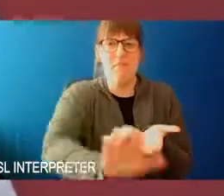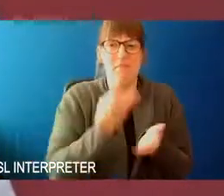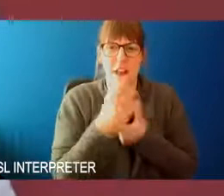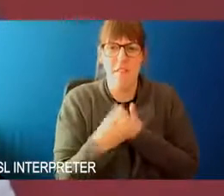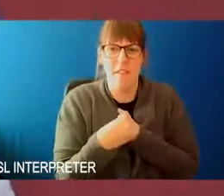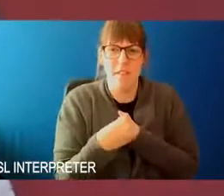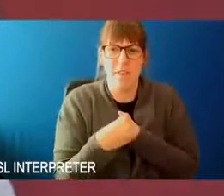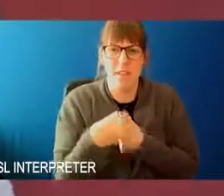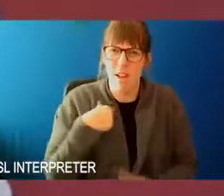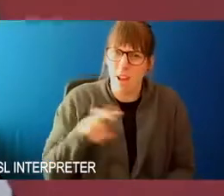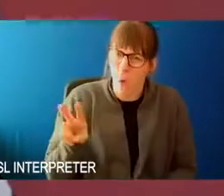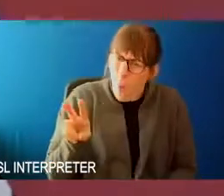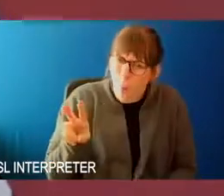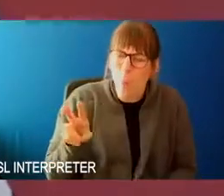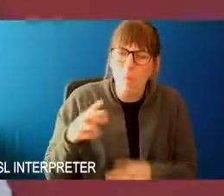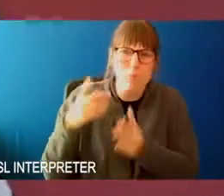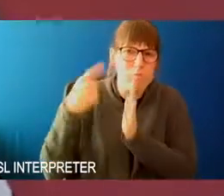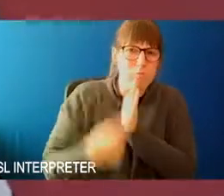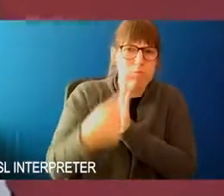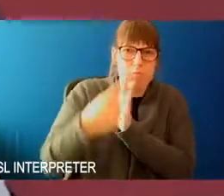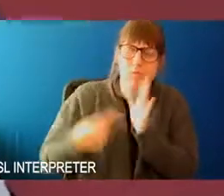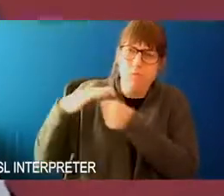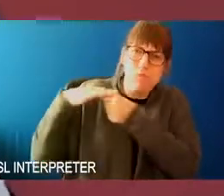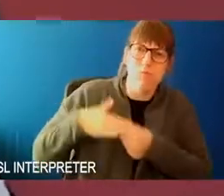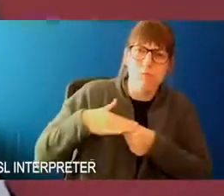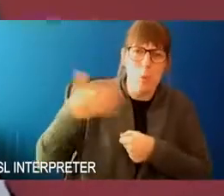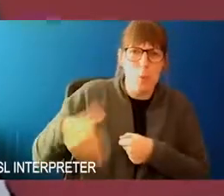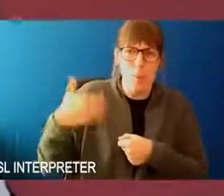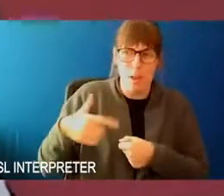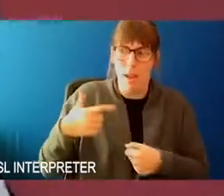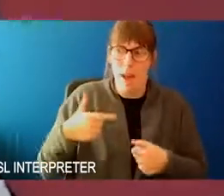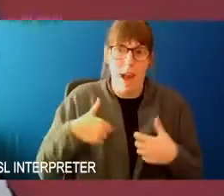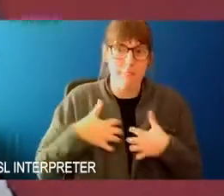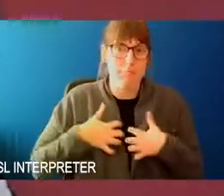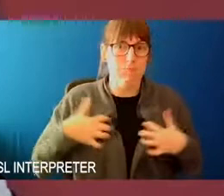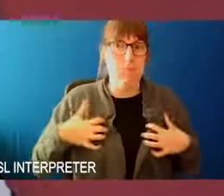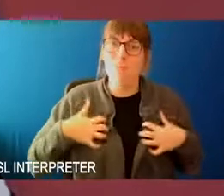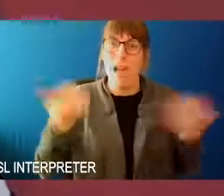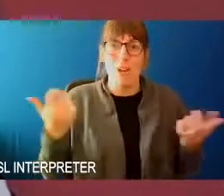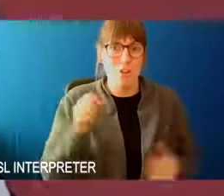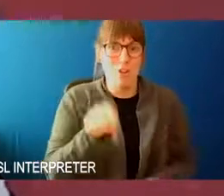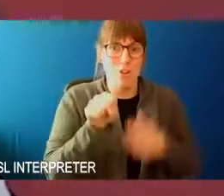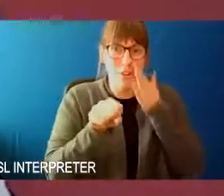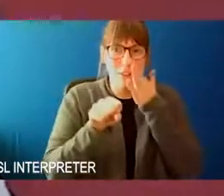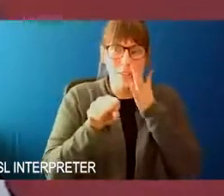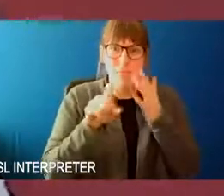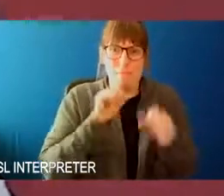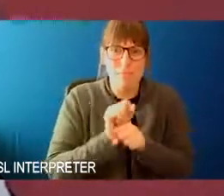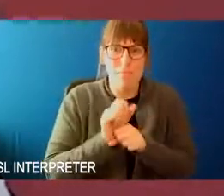present that challenge. And to me, that was a very discriminatory policy. And I was